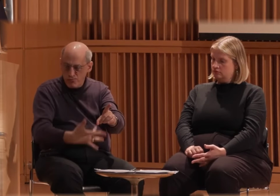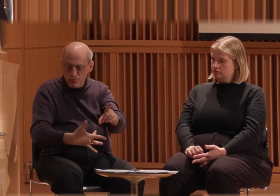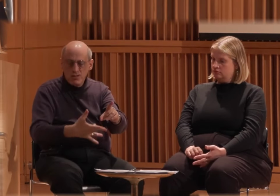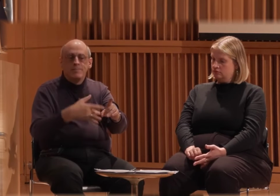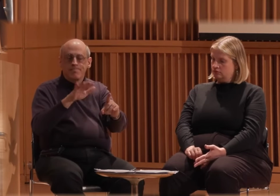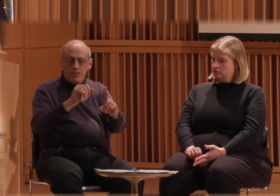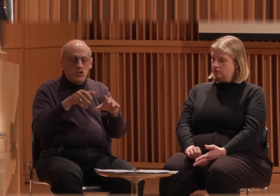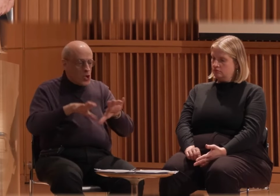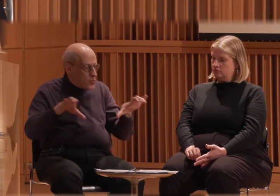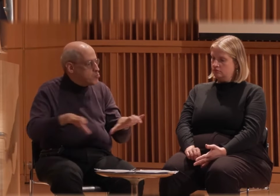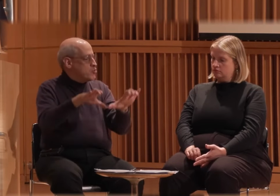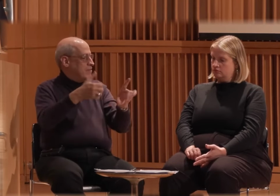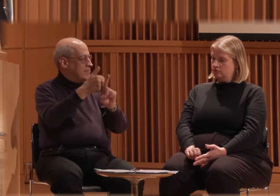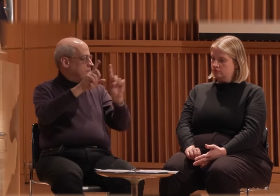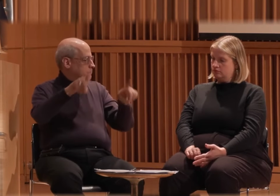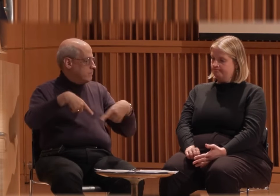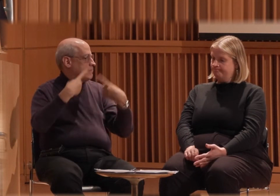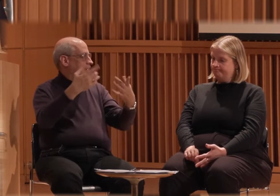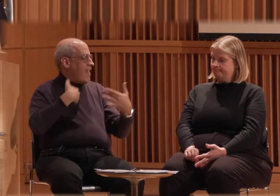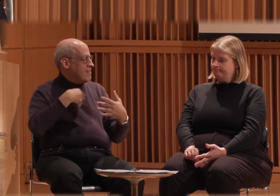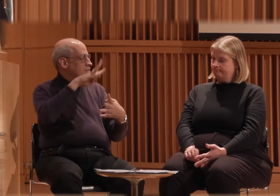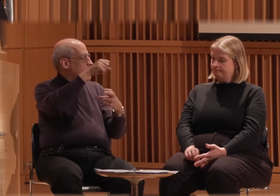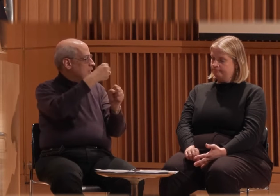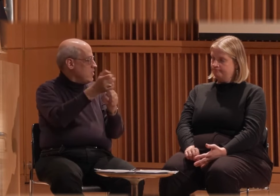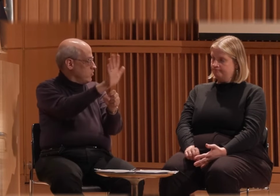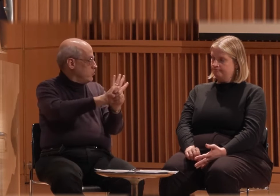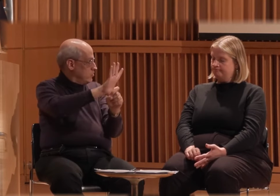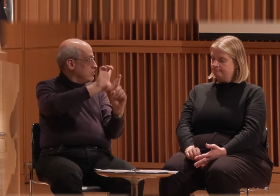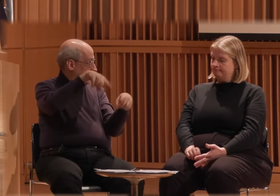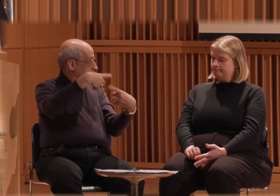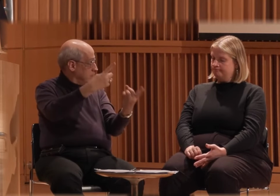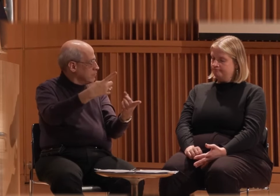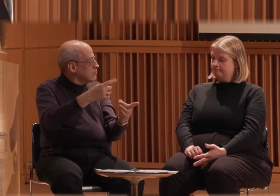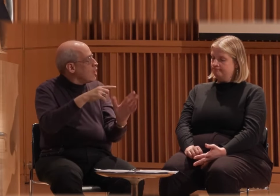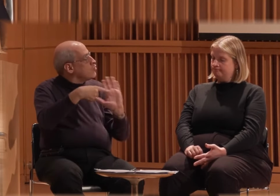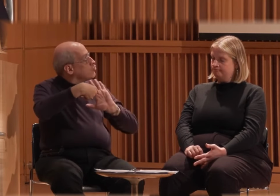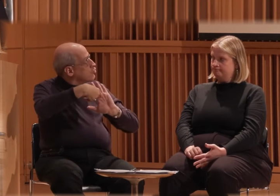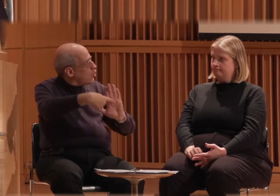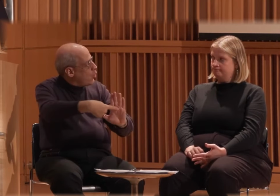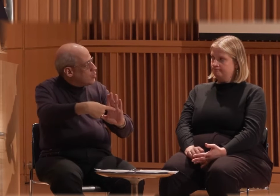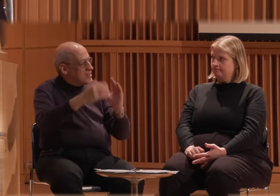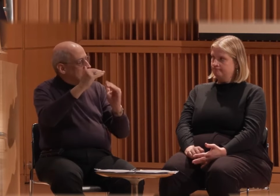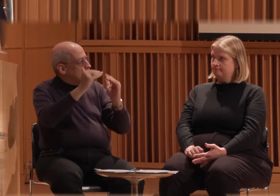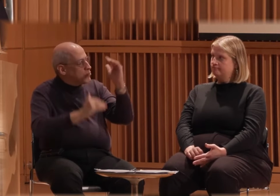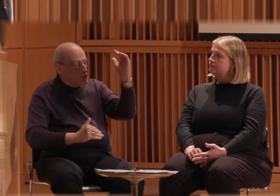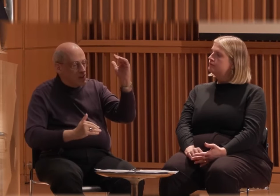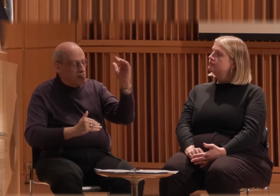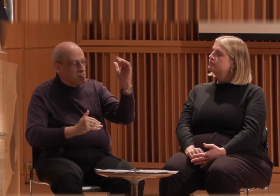this is a movement that has been around for about 40 years or so, not only highlighting the disproportionate